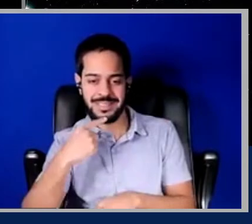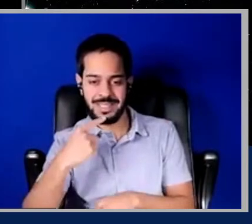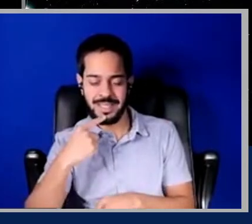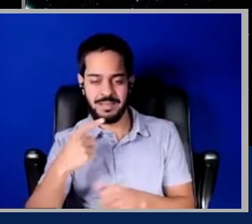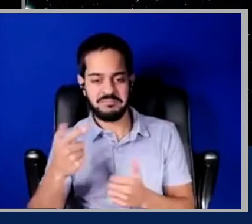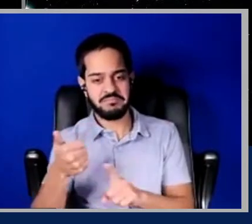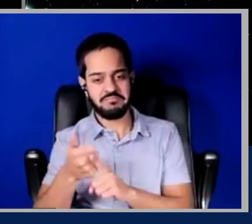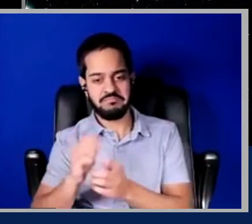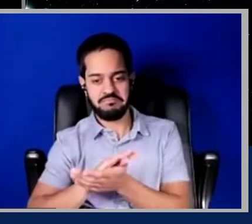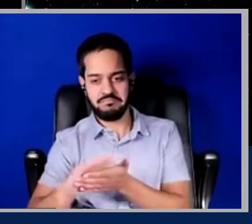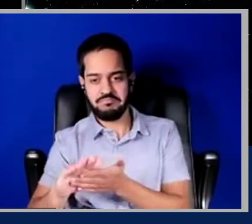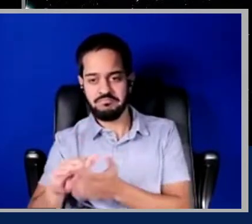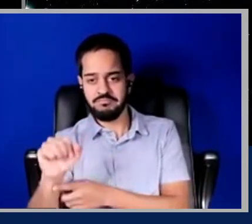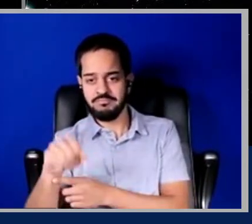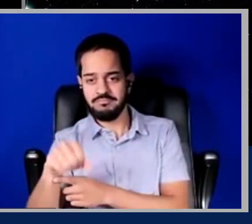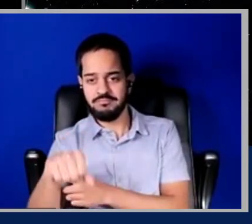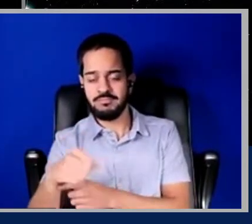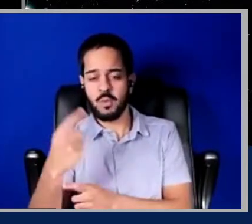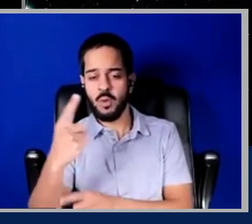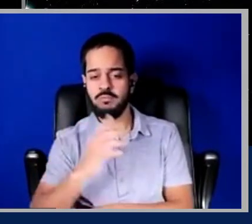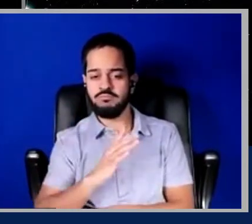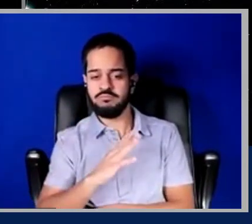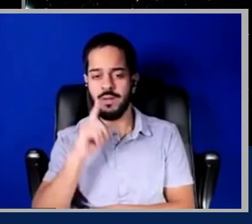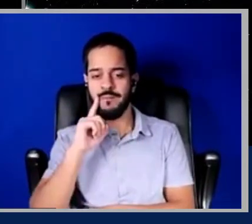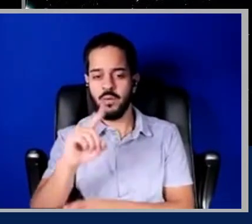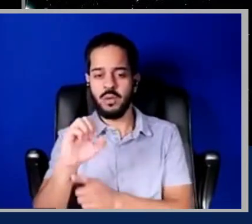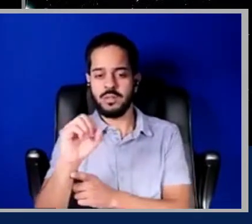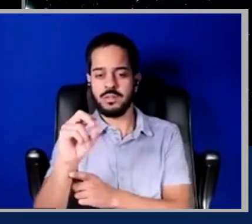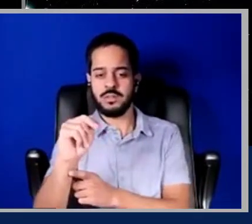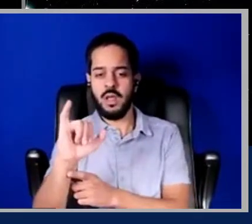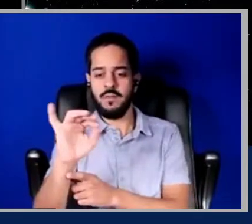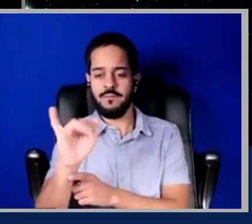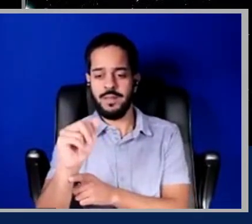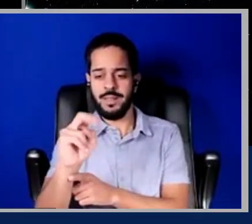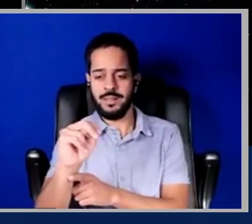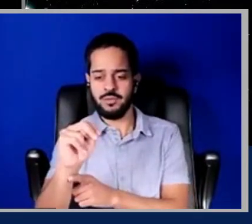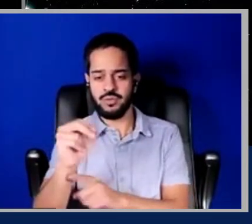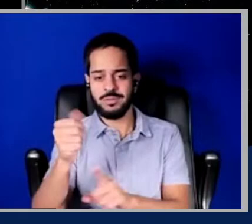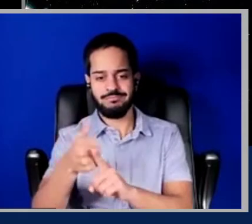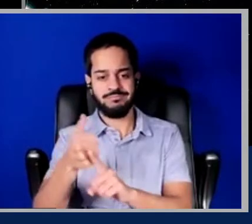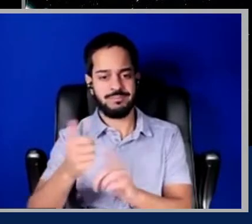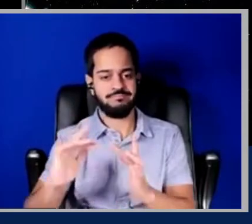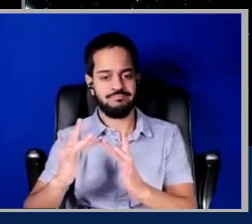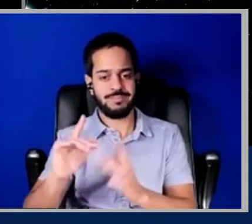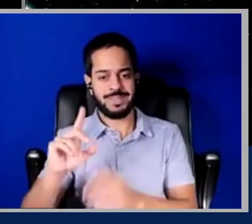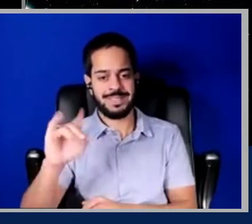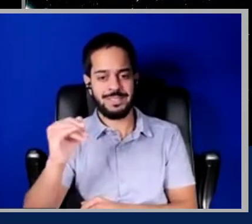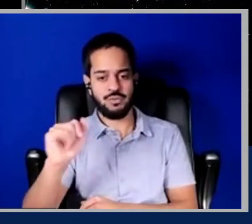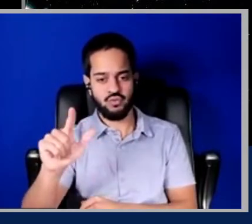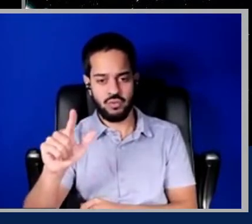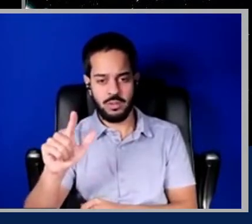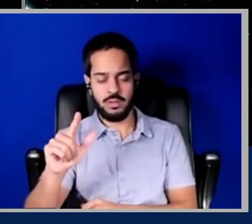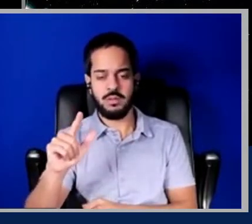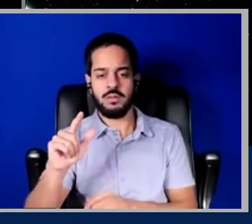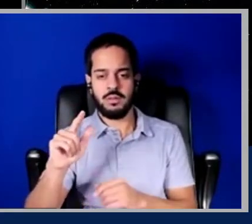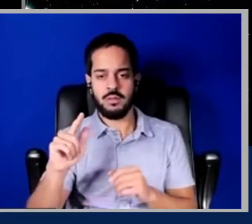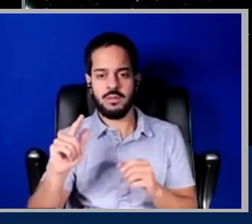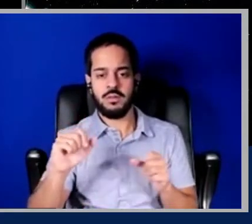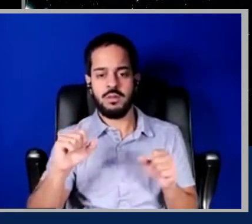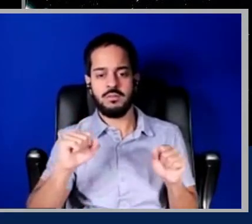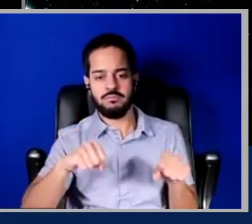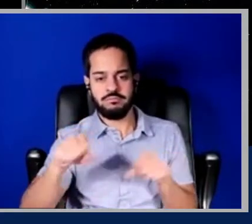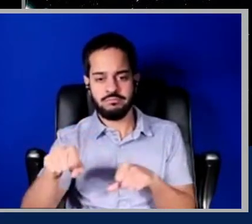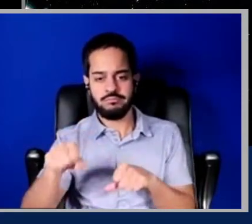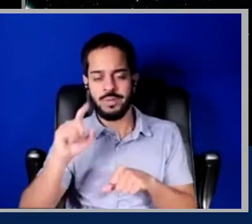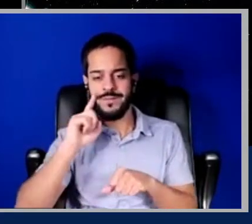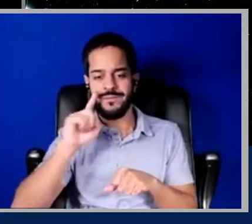because one of the great things with sonification in that it's digital, we have all of the